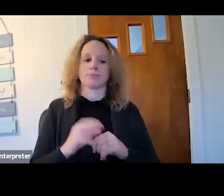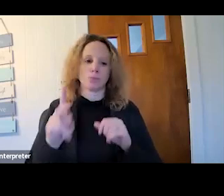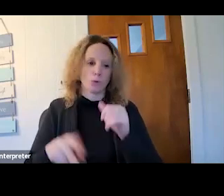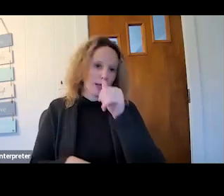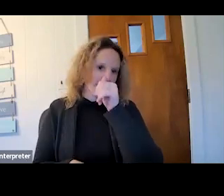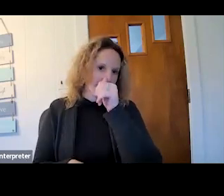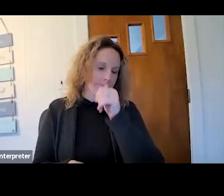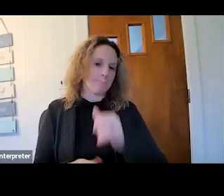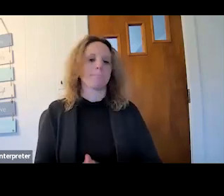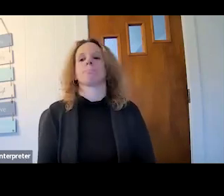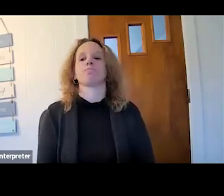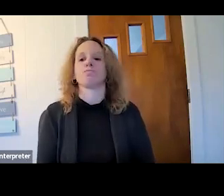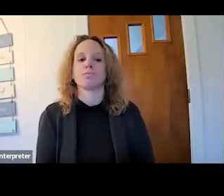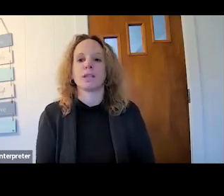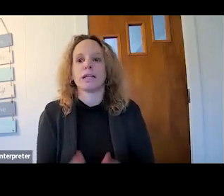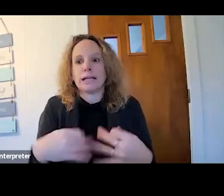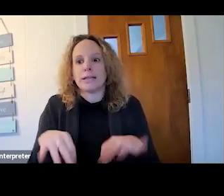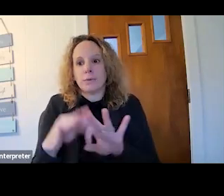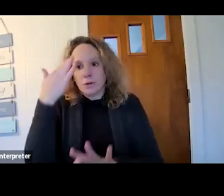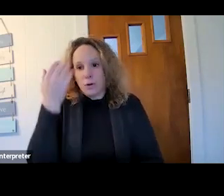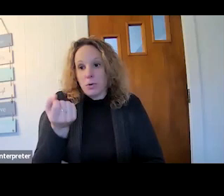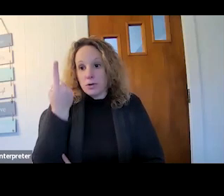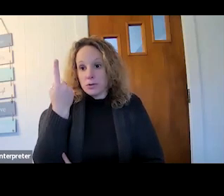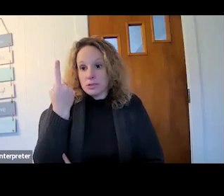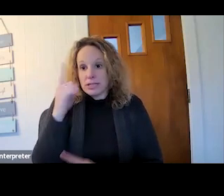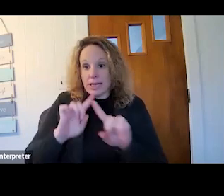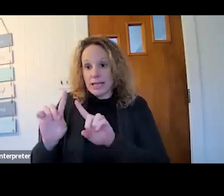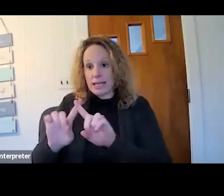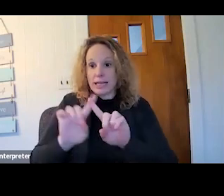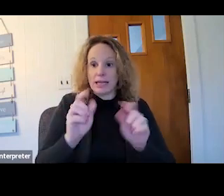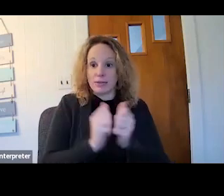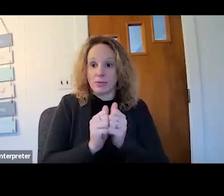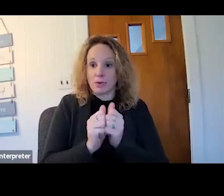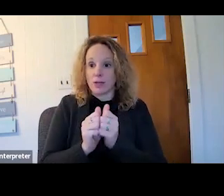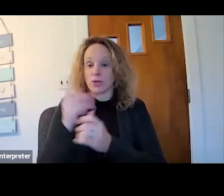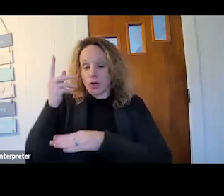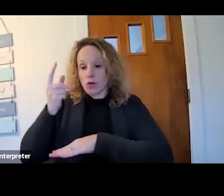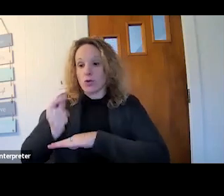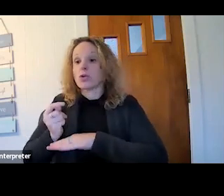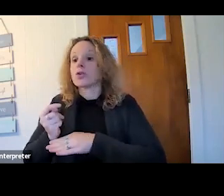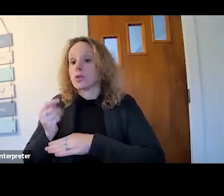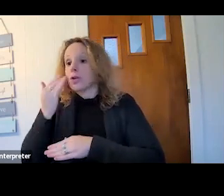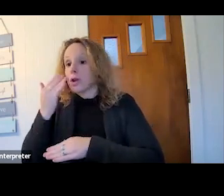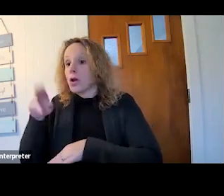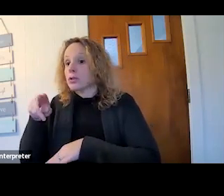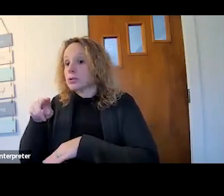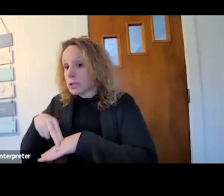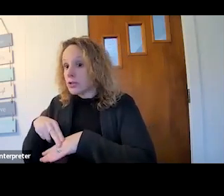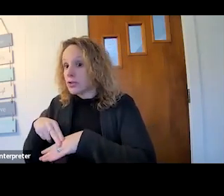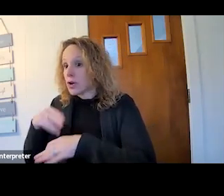So it's important to understand the difference between traditional courtrooms and our treatment